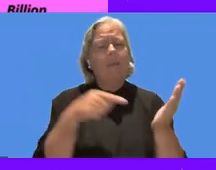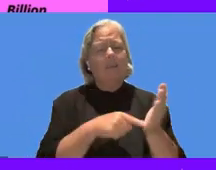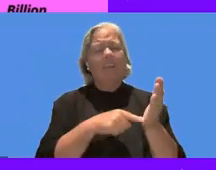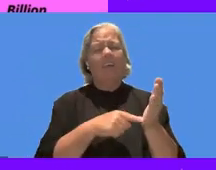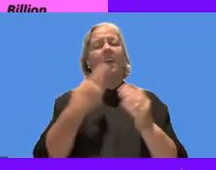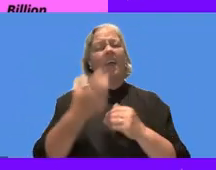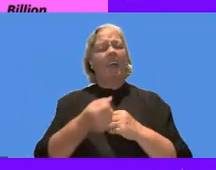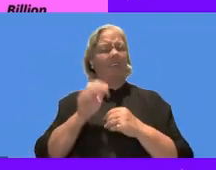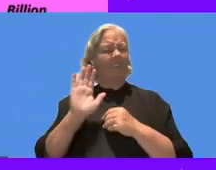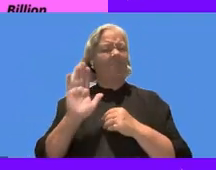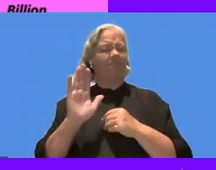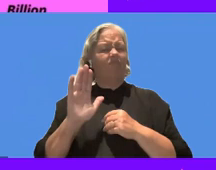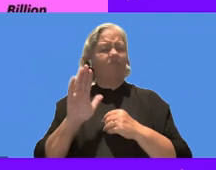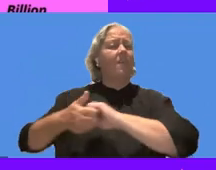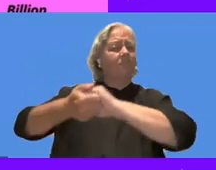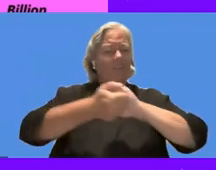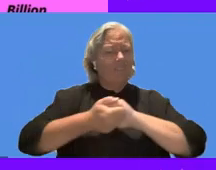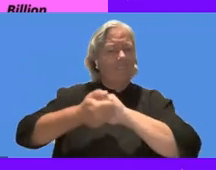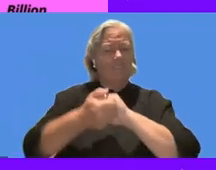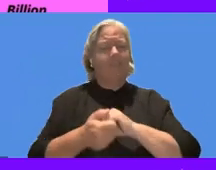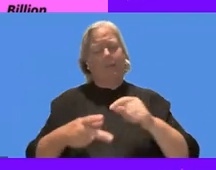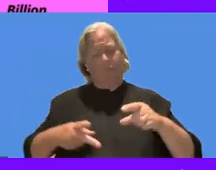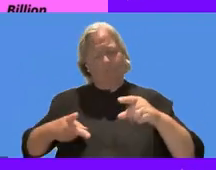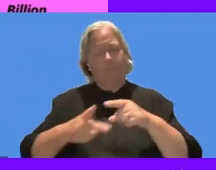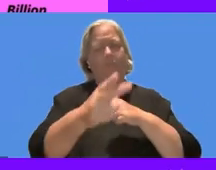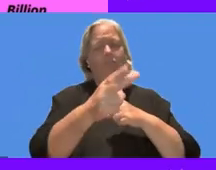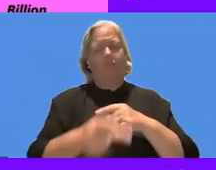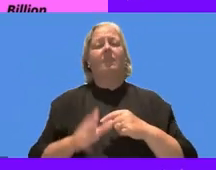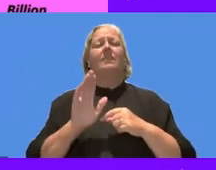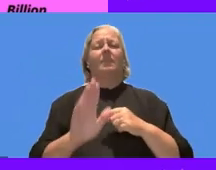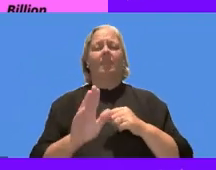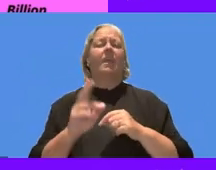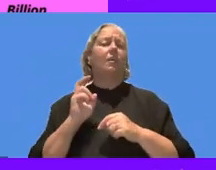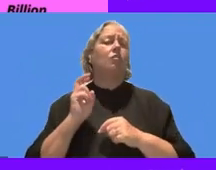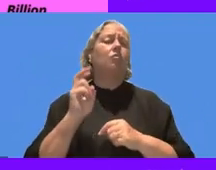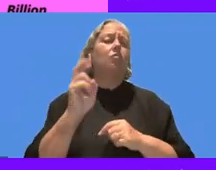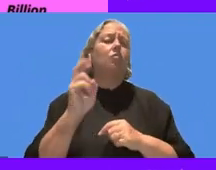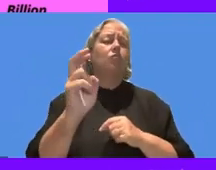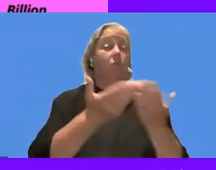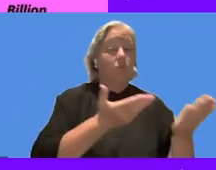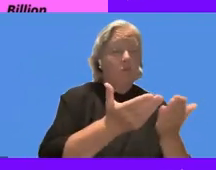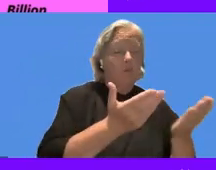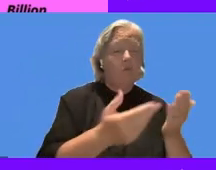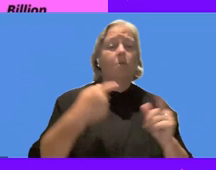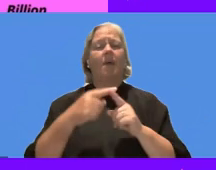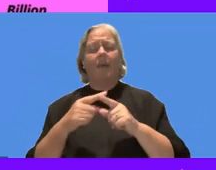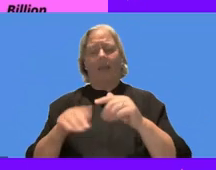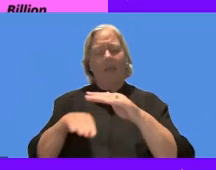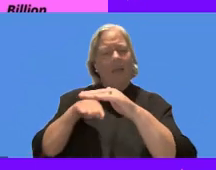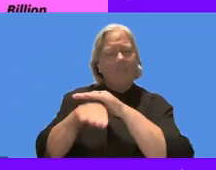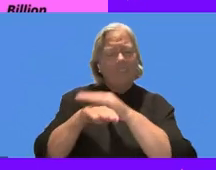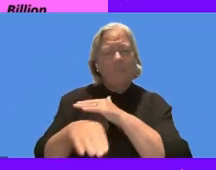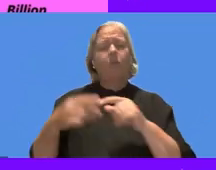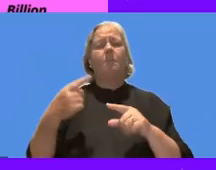are launching a new report today on the role of transport services in supporting access to sexual and reproductive health services